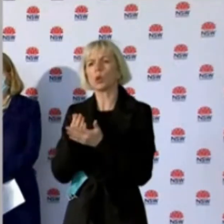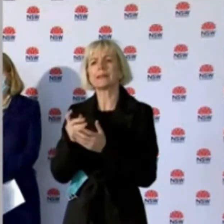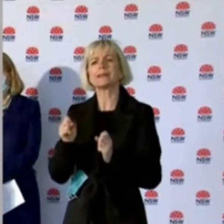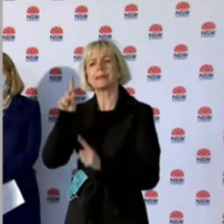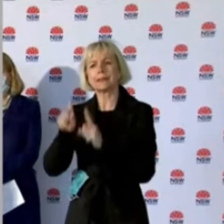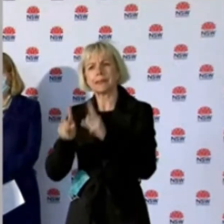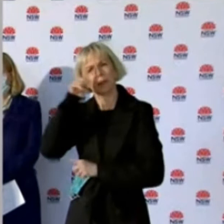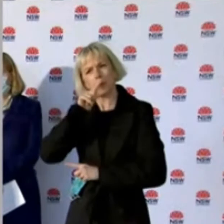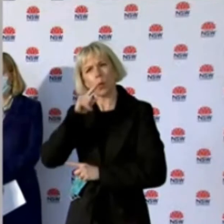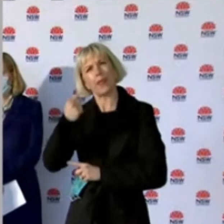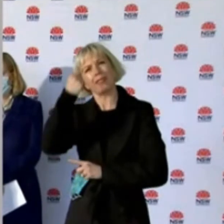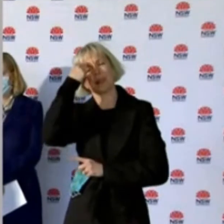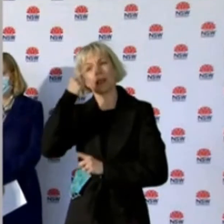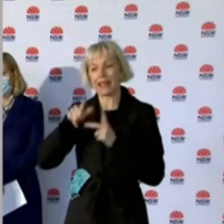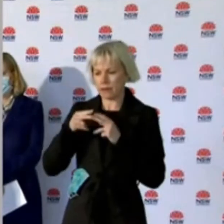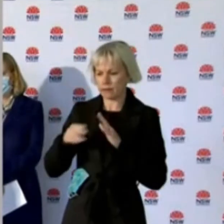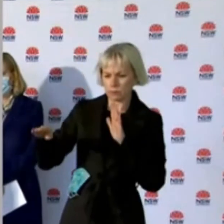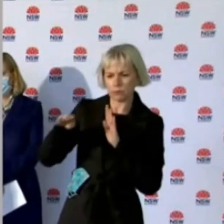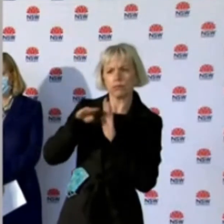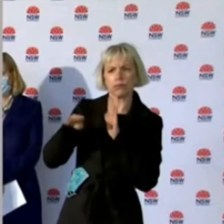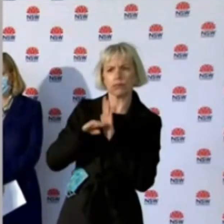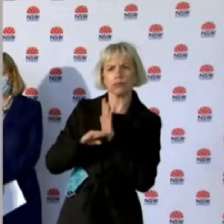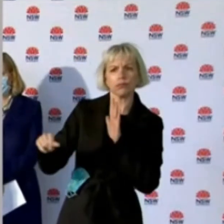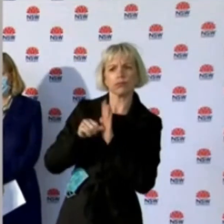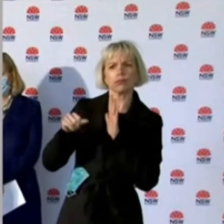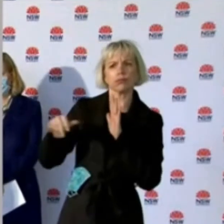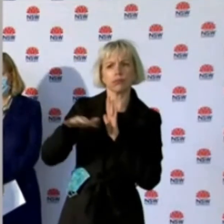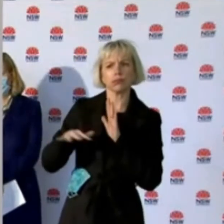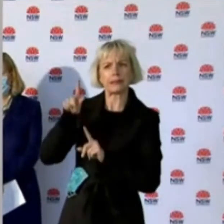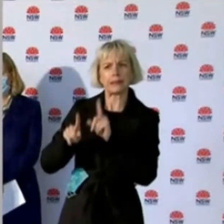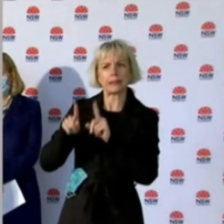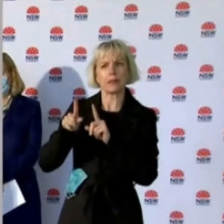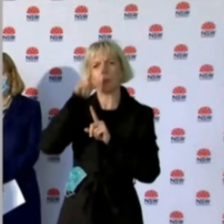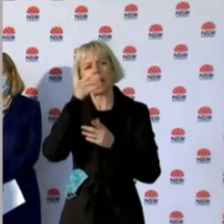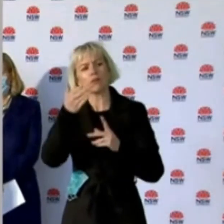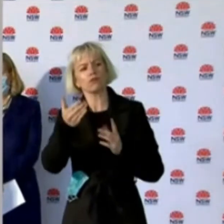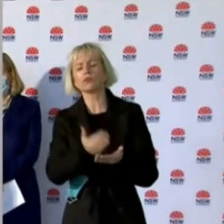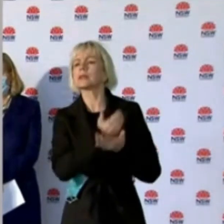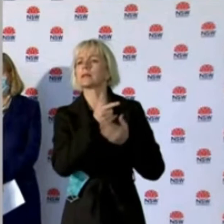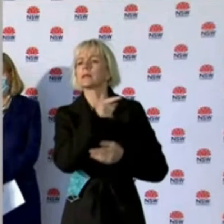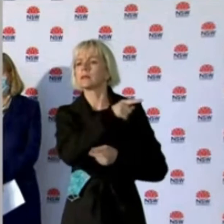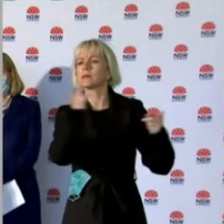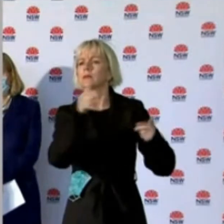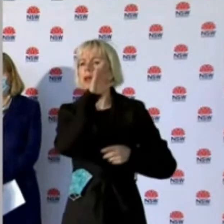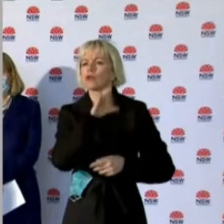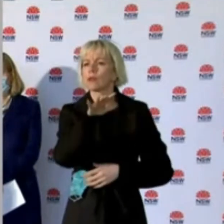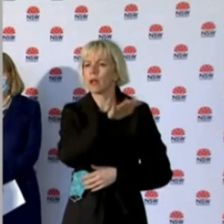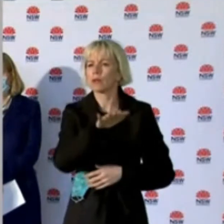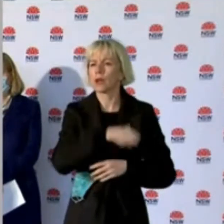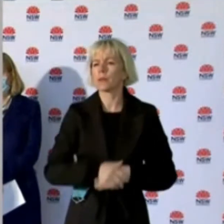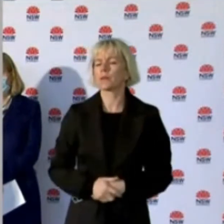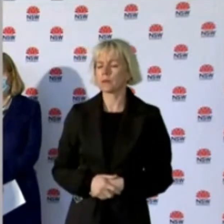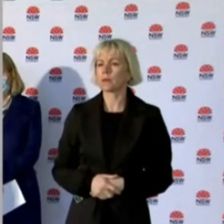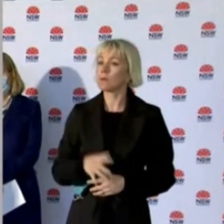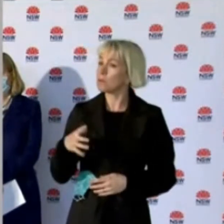together so that we get out of this phase, we get control of the outbreak, and then we can get back to restrictions coming off. But we'll have to do